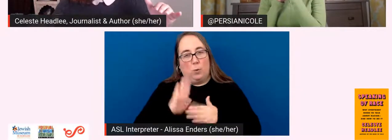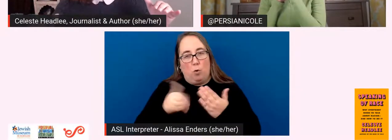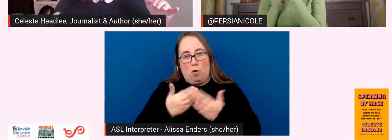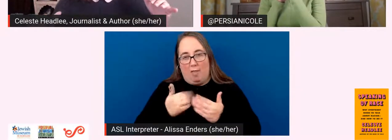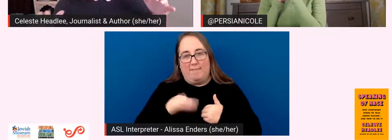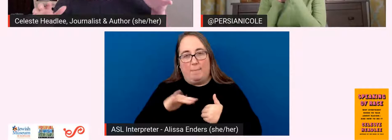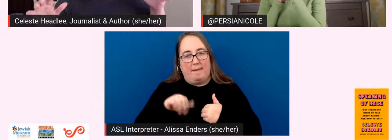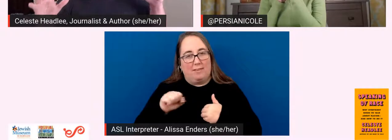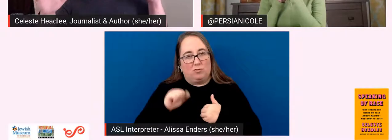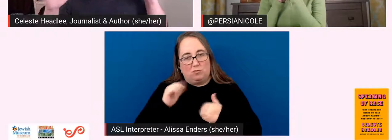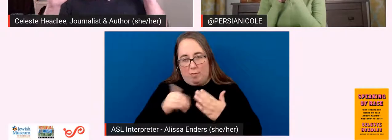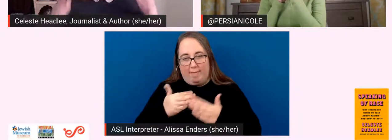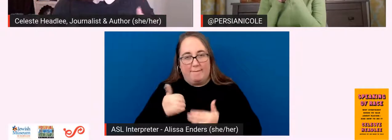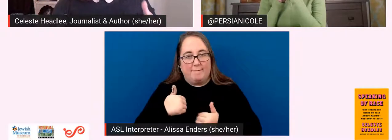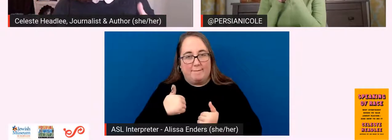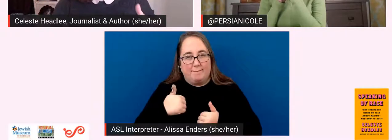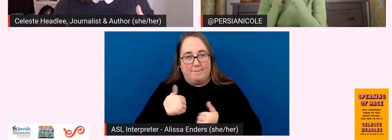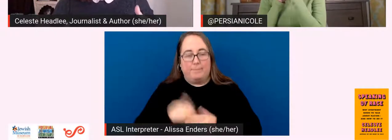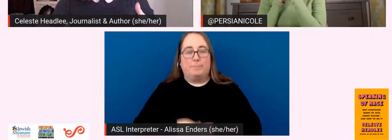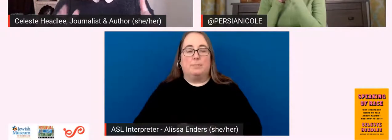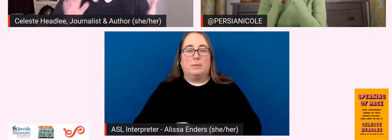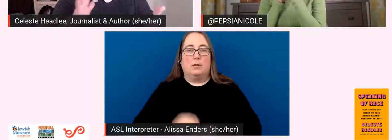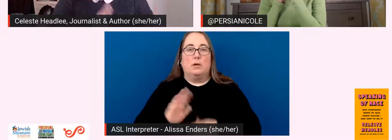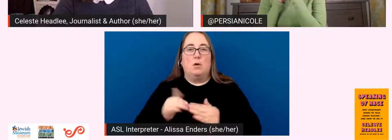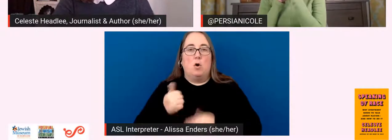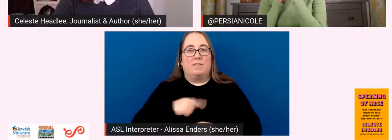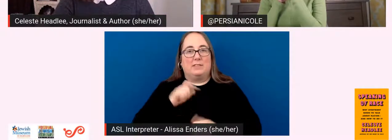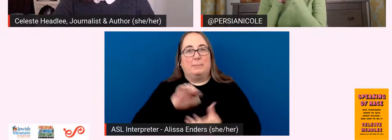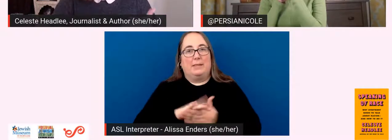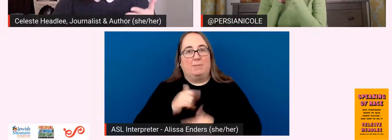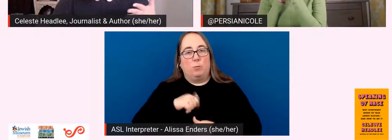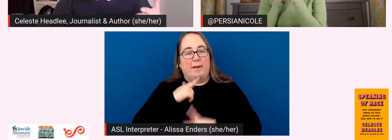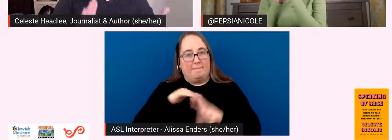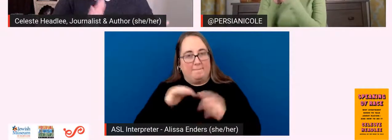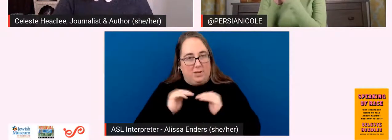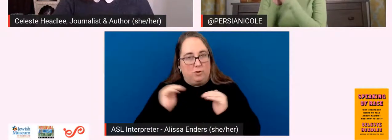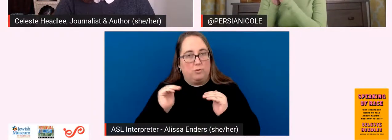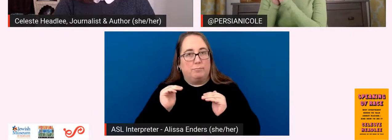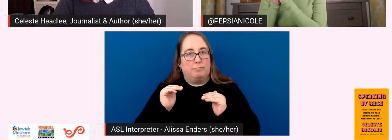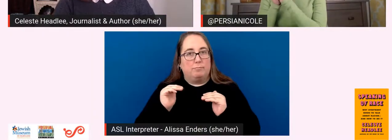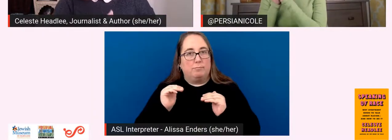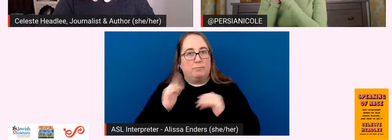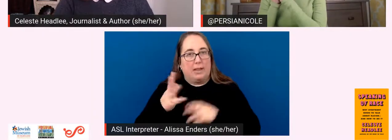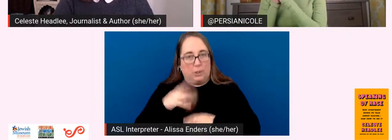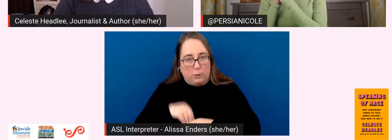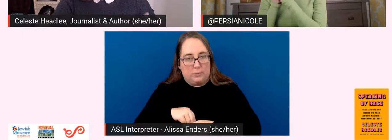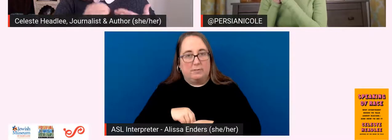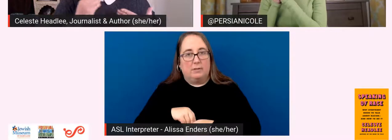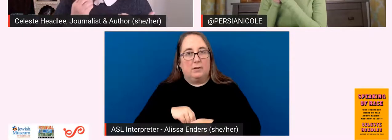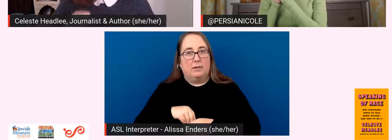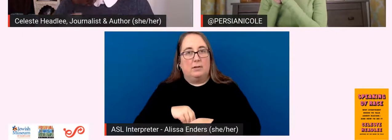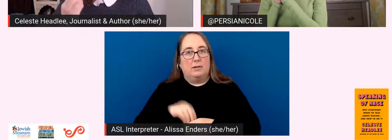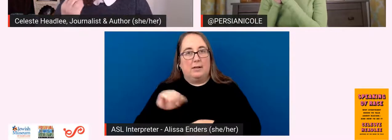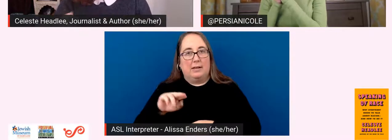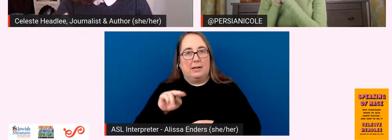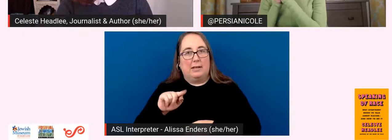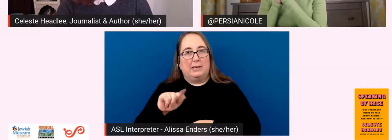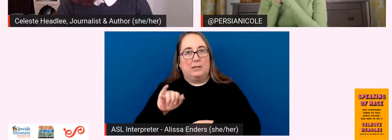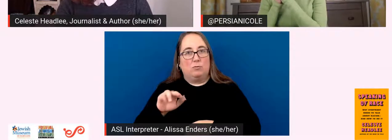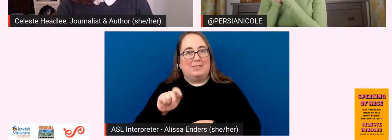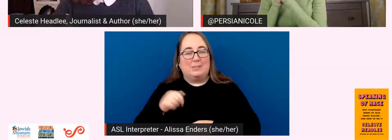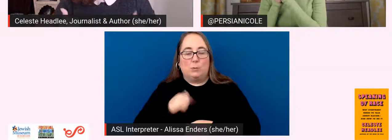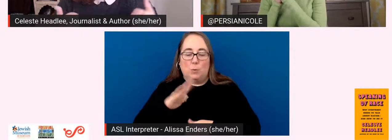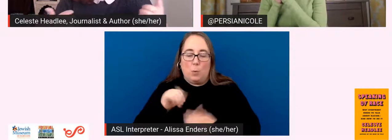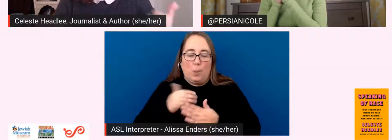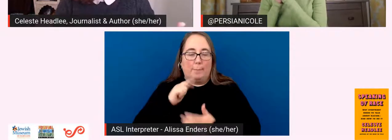biased. Mm-hmm. All of us believe that we are fair-minded and inclusive and anti-racist. We all believe